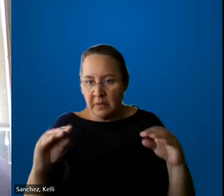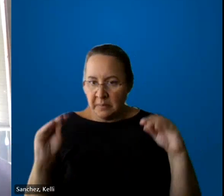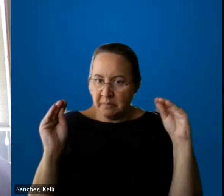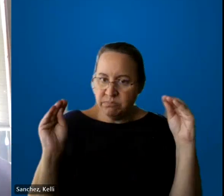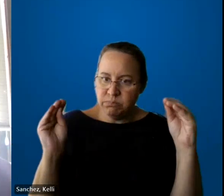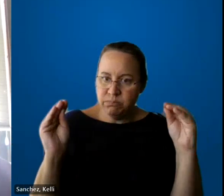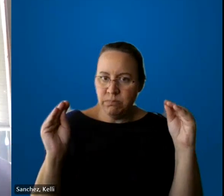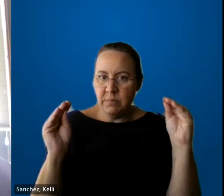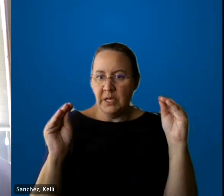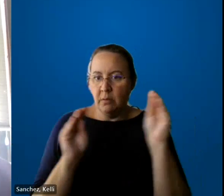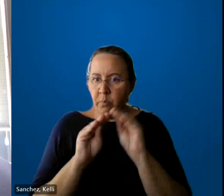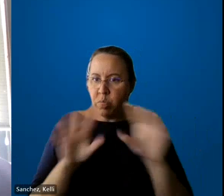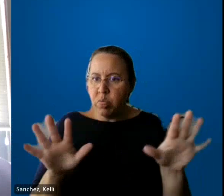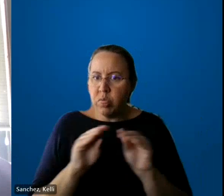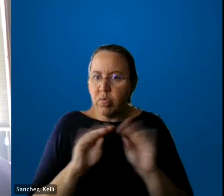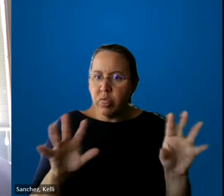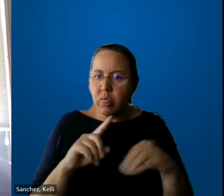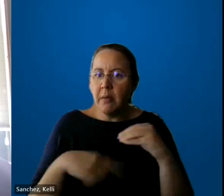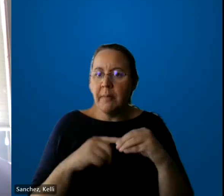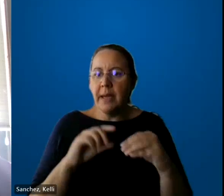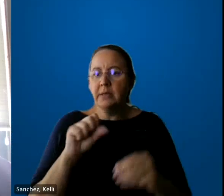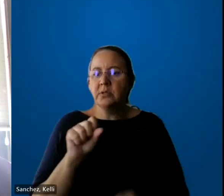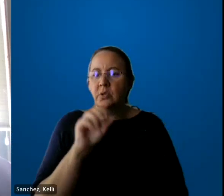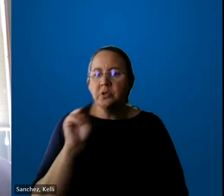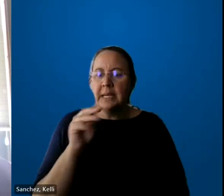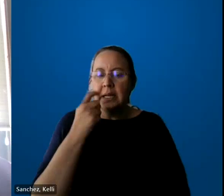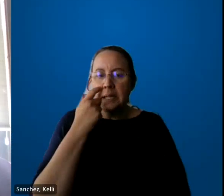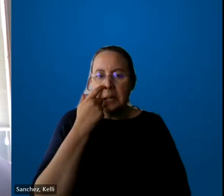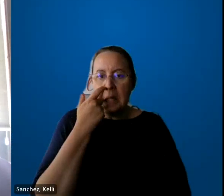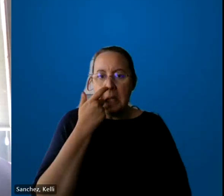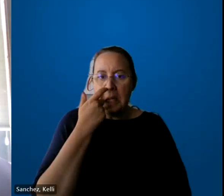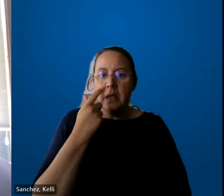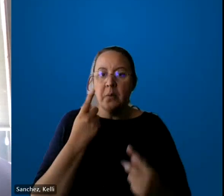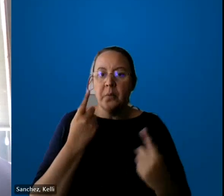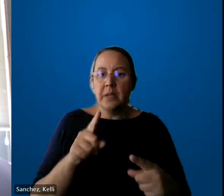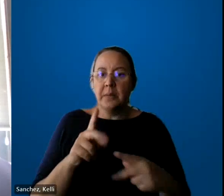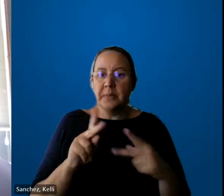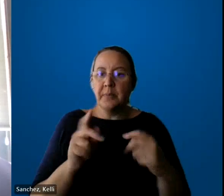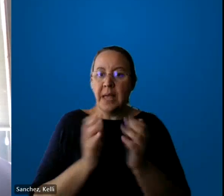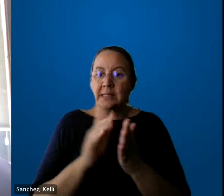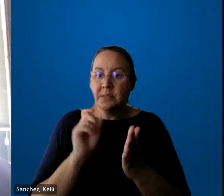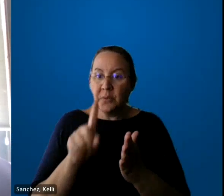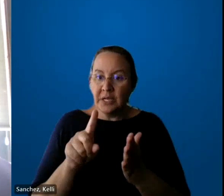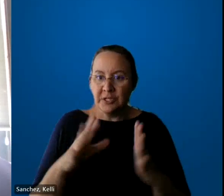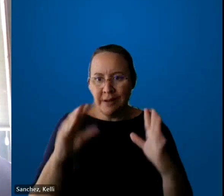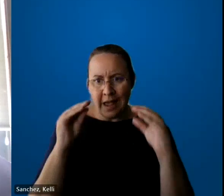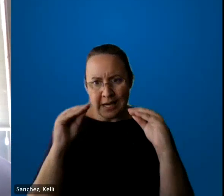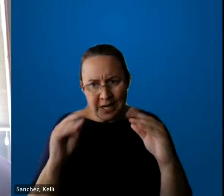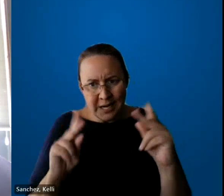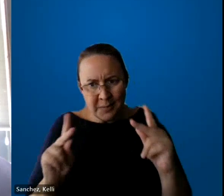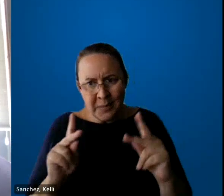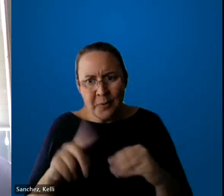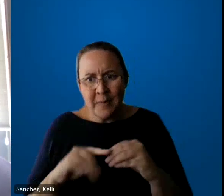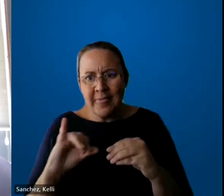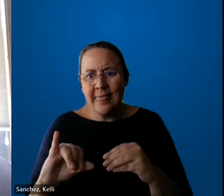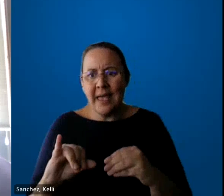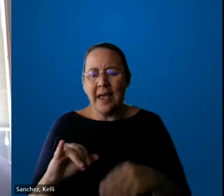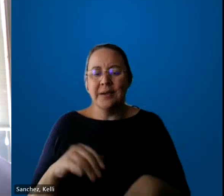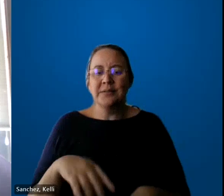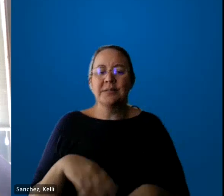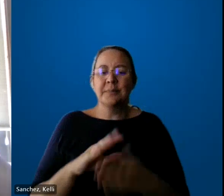things about that on our social media. When people ask questions, be sure to educate them on